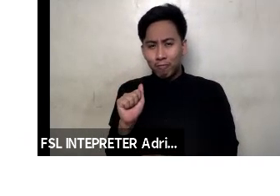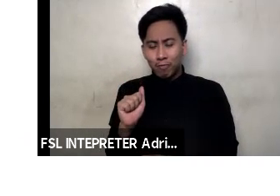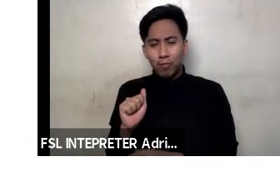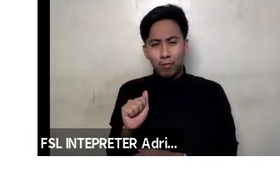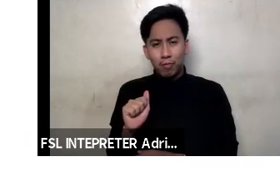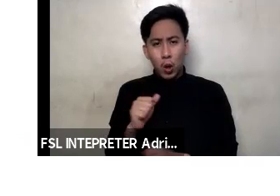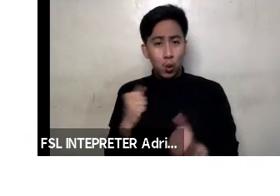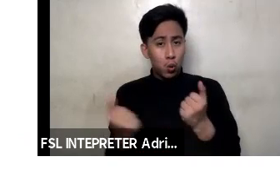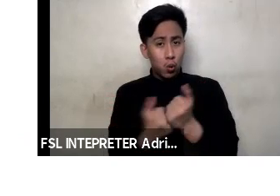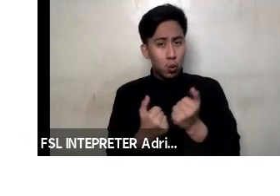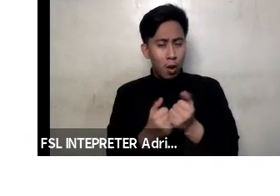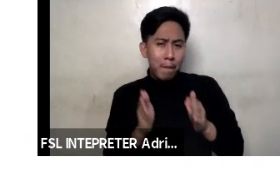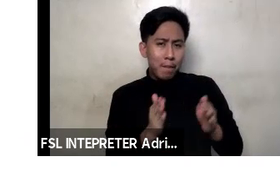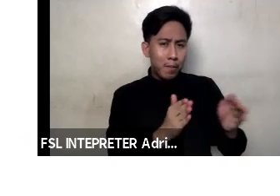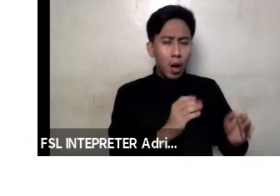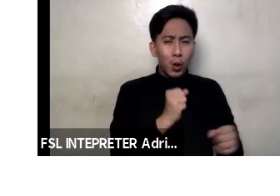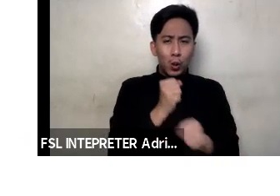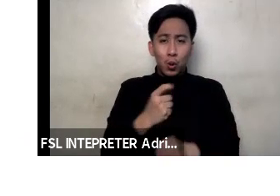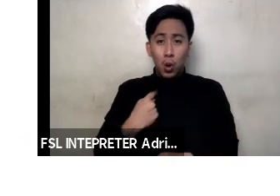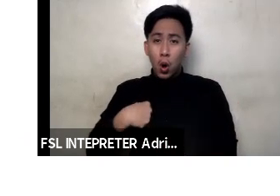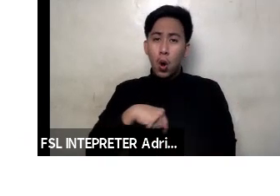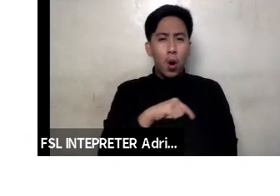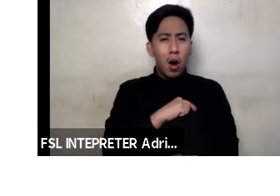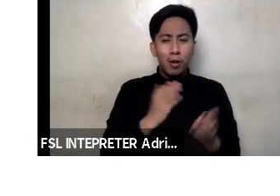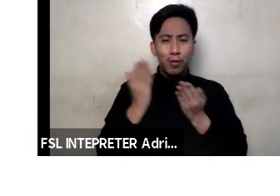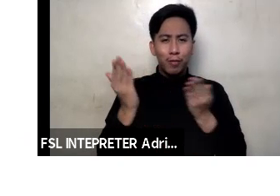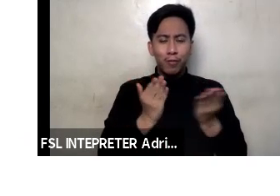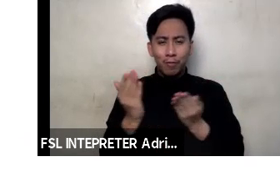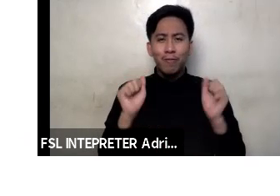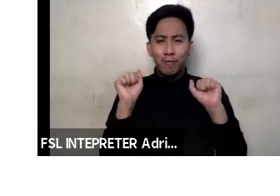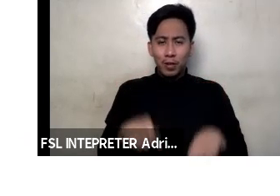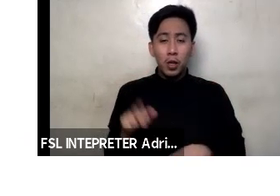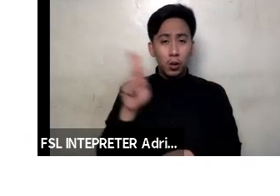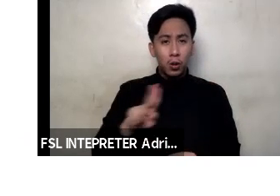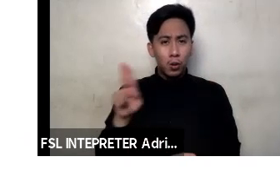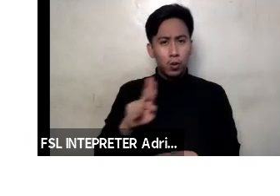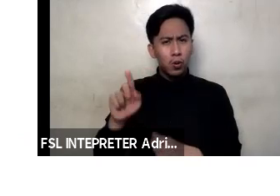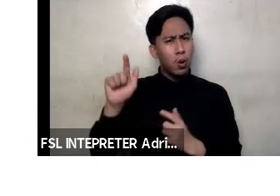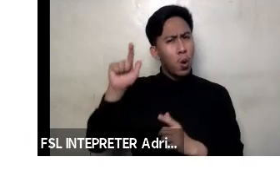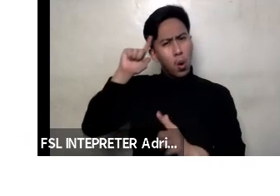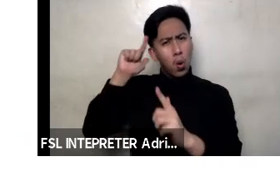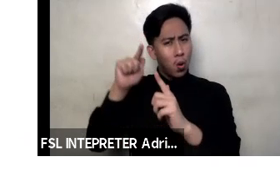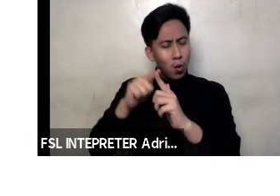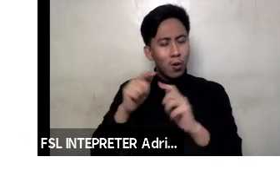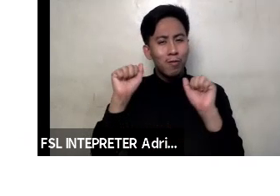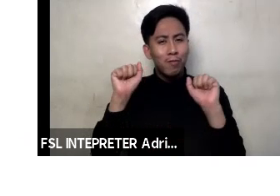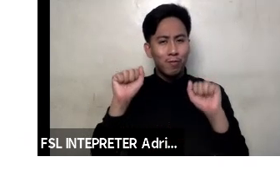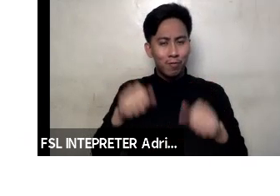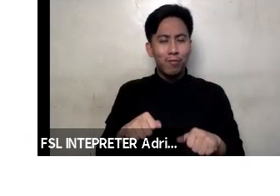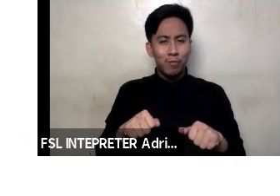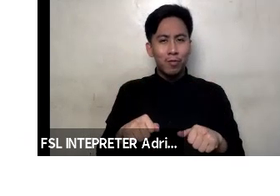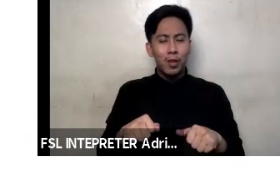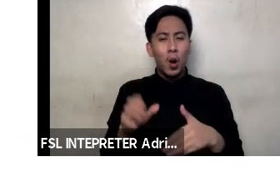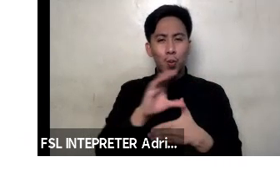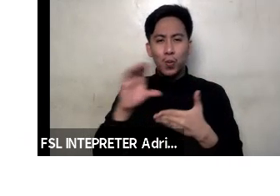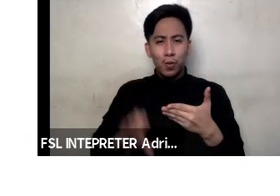will have to make sure that all our services are integrated so that we attain our objectives. And again, I cannot